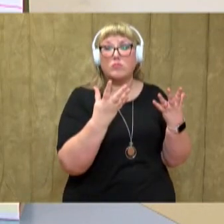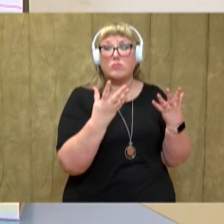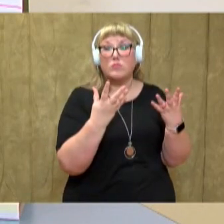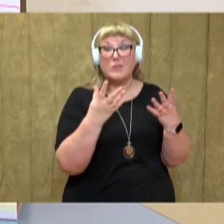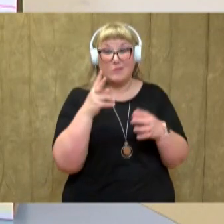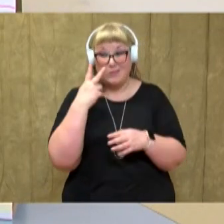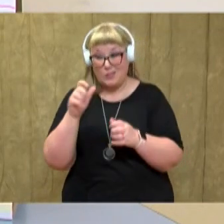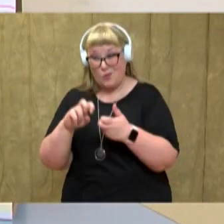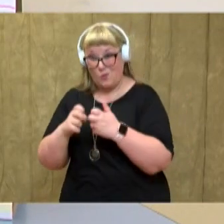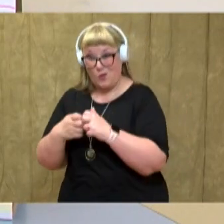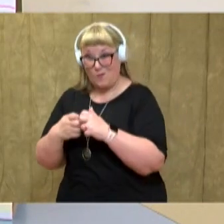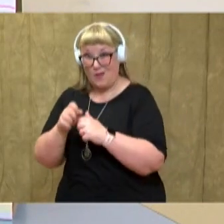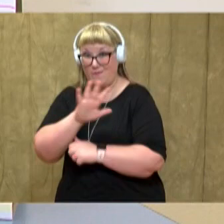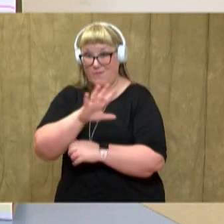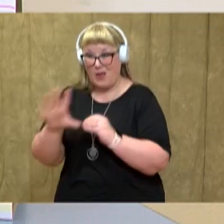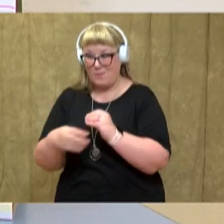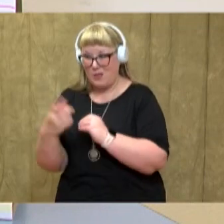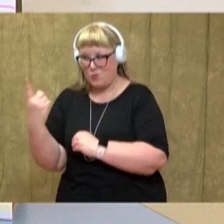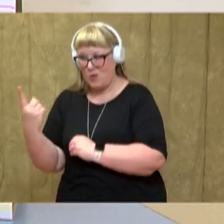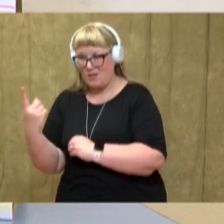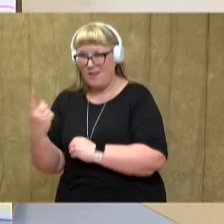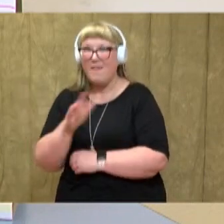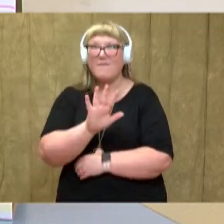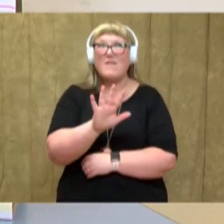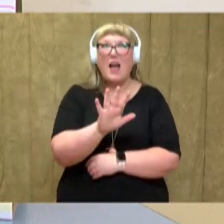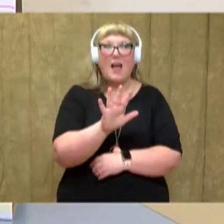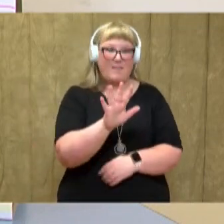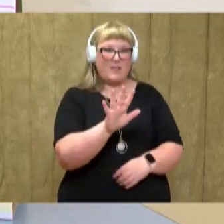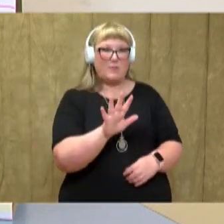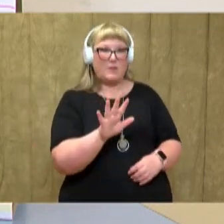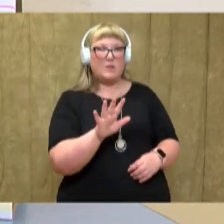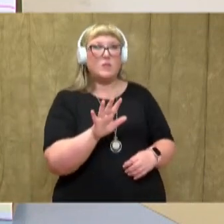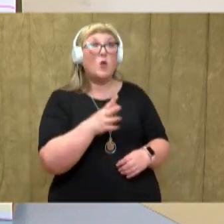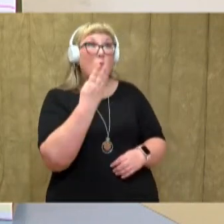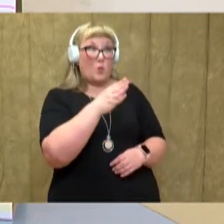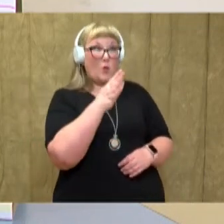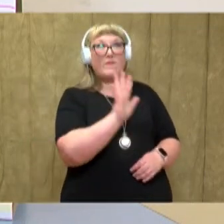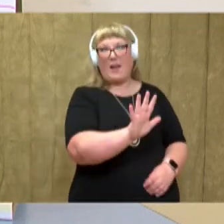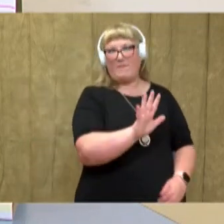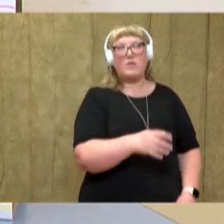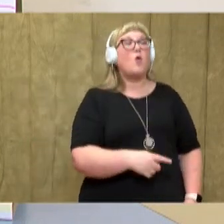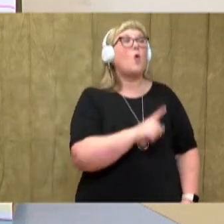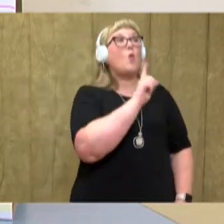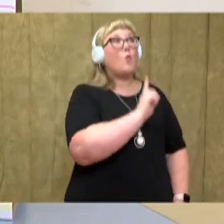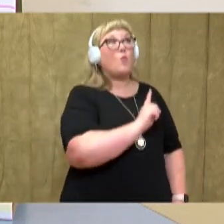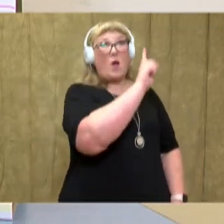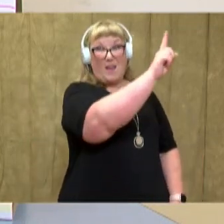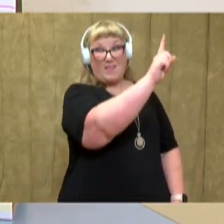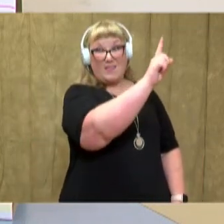problem. 5. Good job. Help me count these as I put them up. 1,